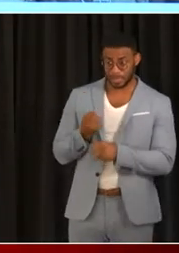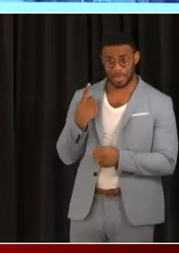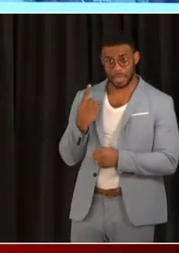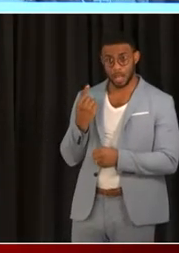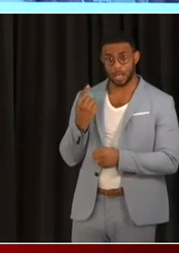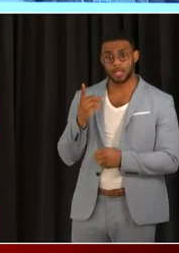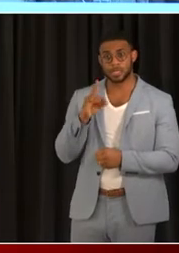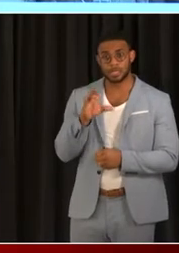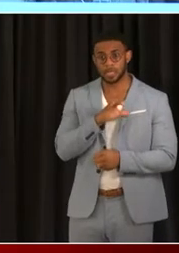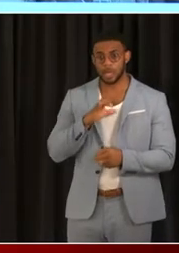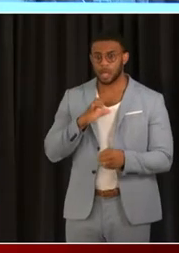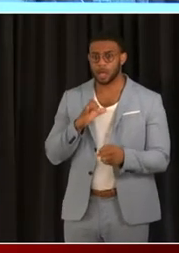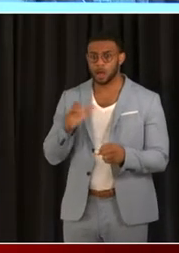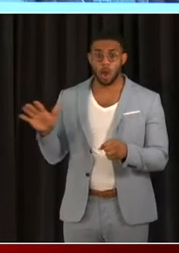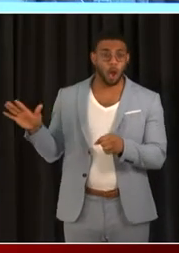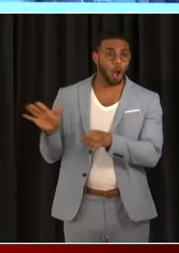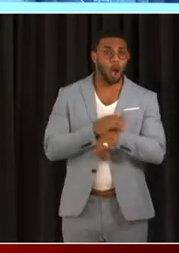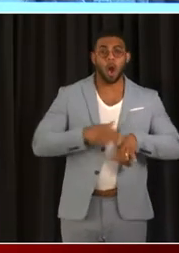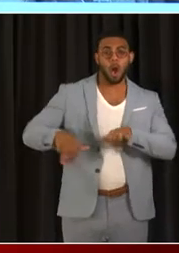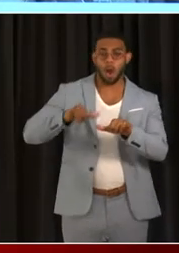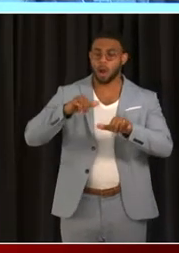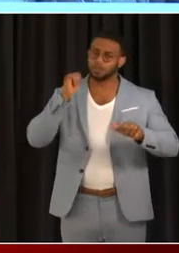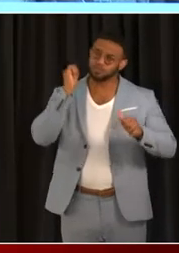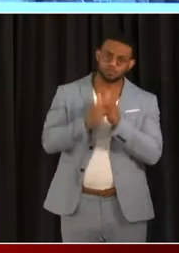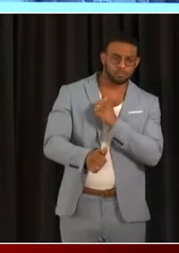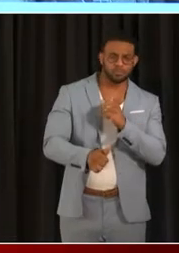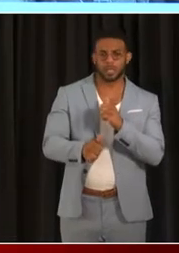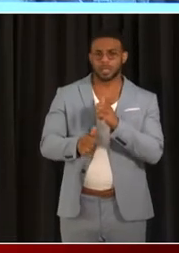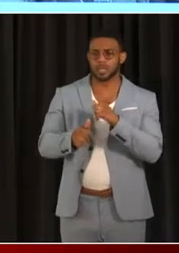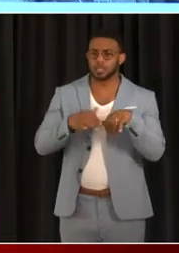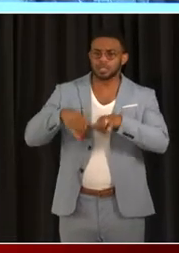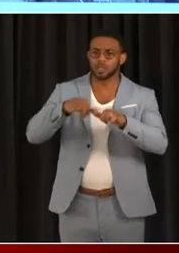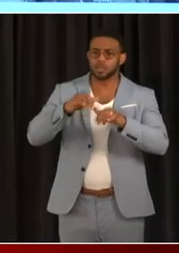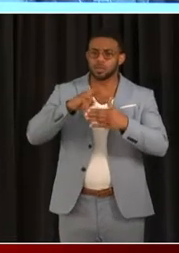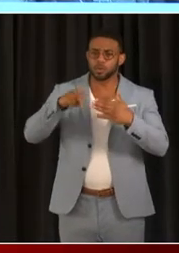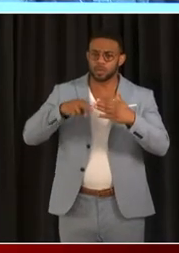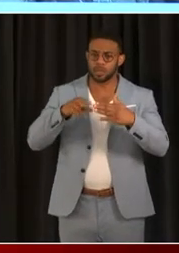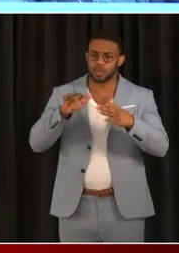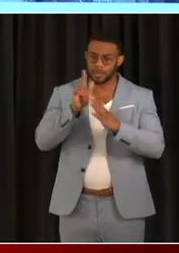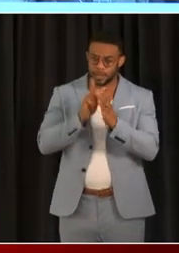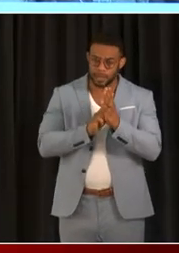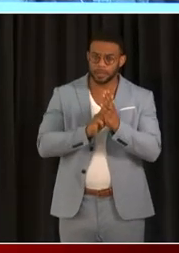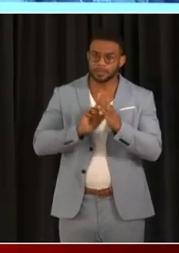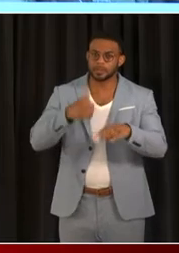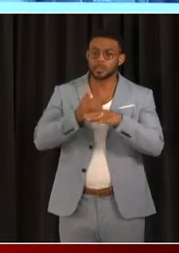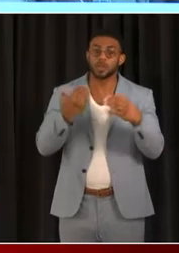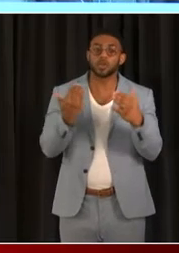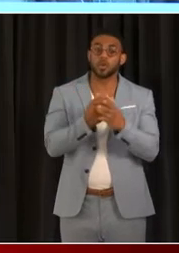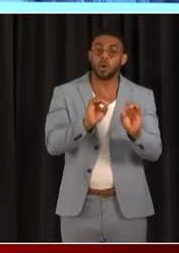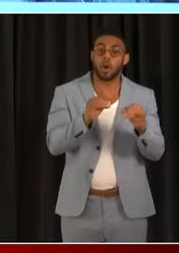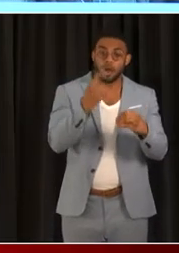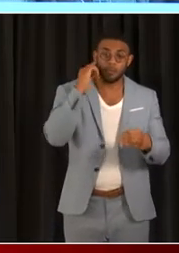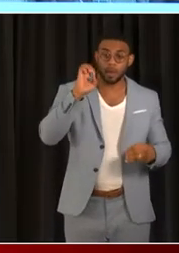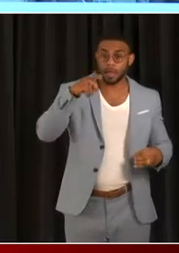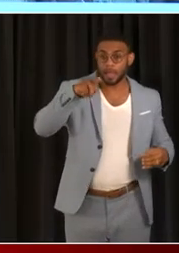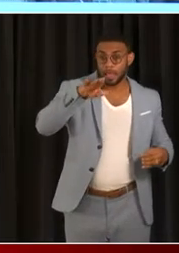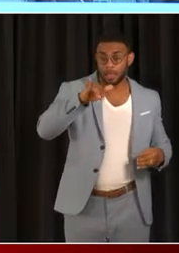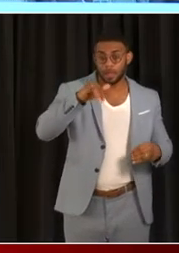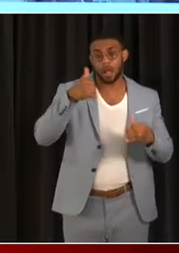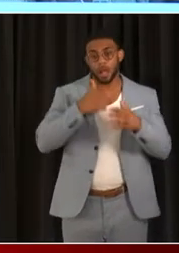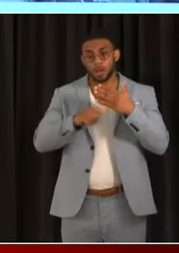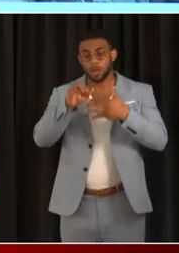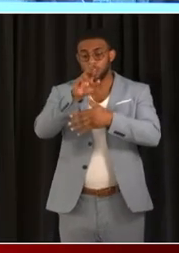council unanimously passed the Racial Equity Achieve Results Act and launched the new council office on racial equity in January. The REACH